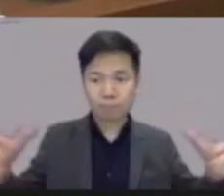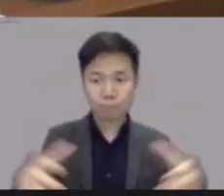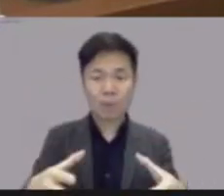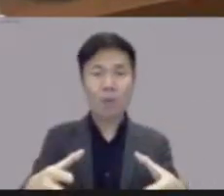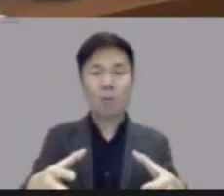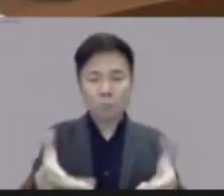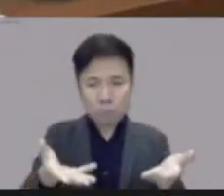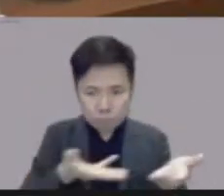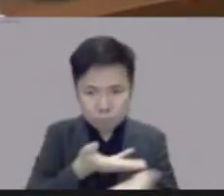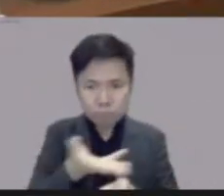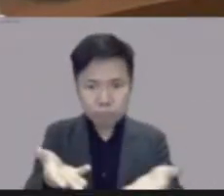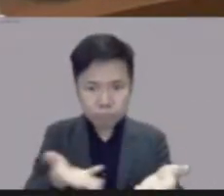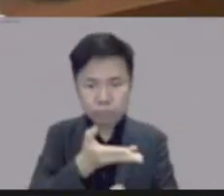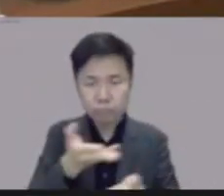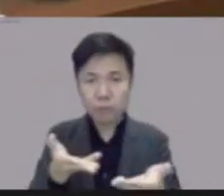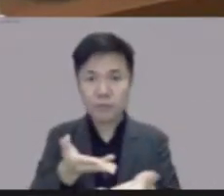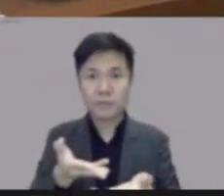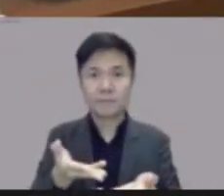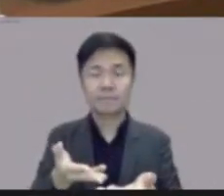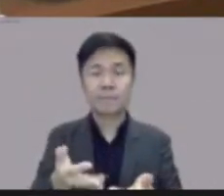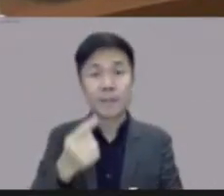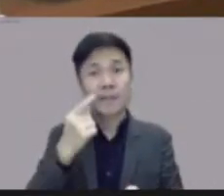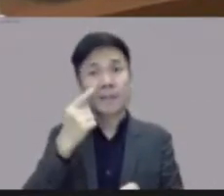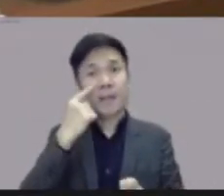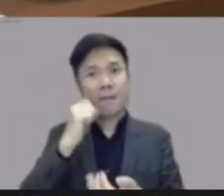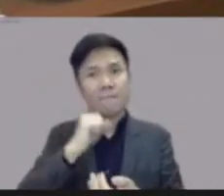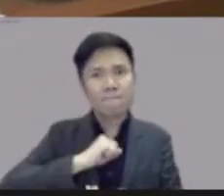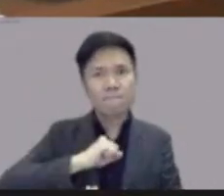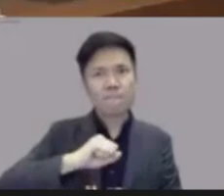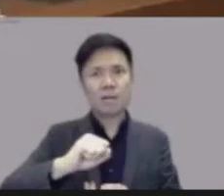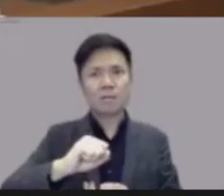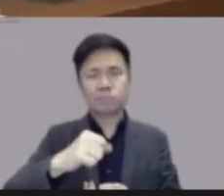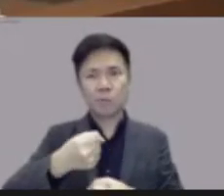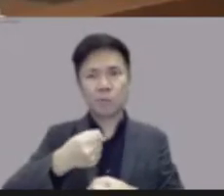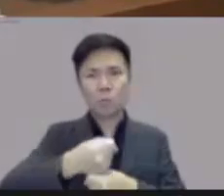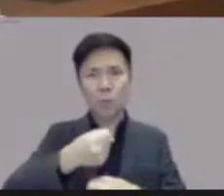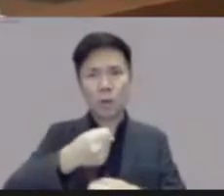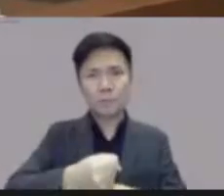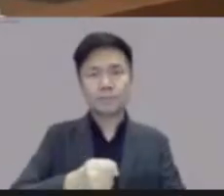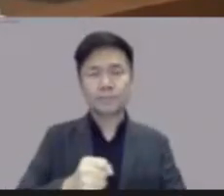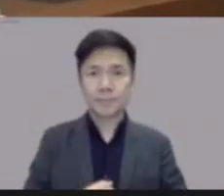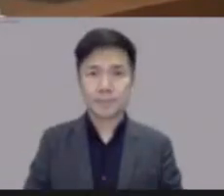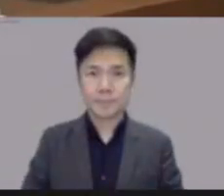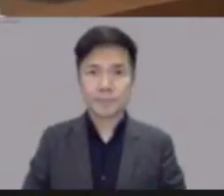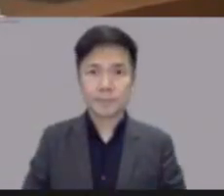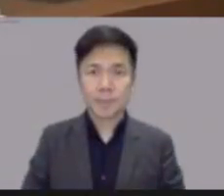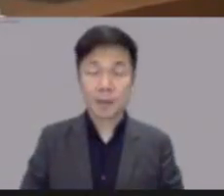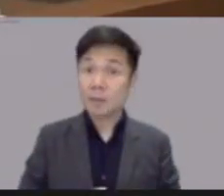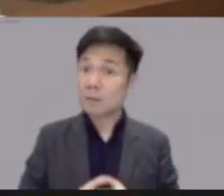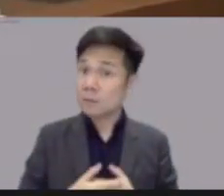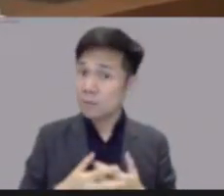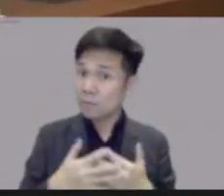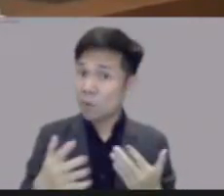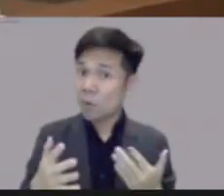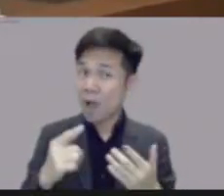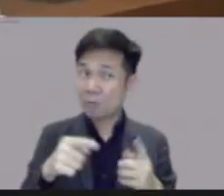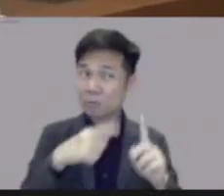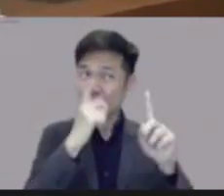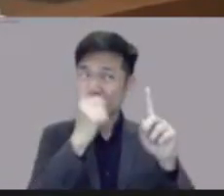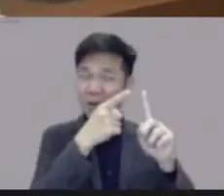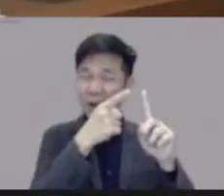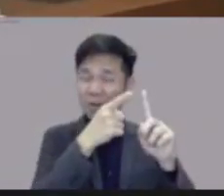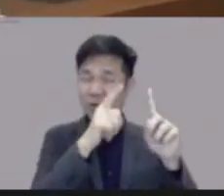for further accelerate the actions on the efforts of the environment and the